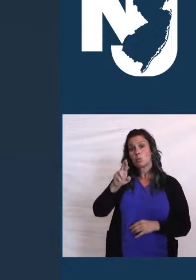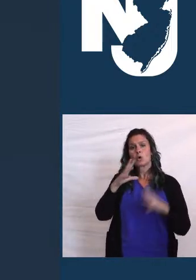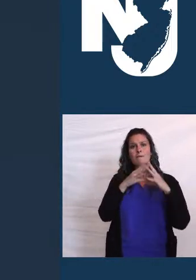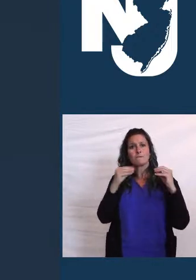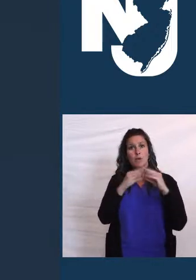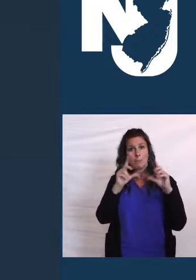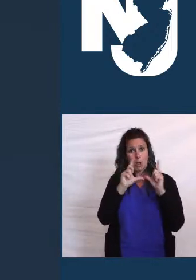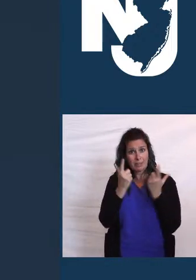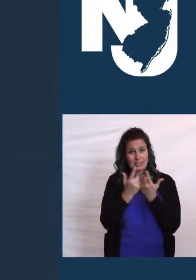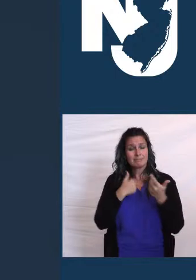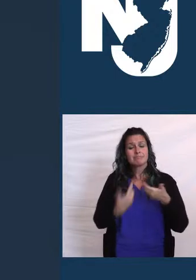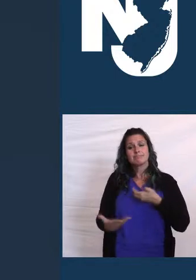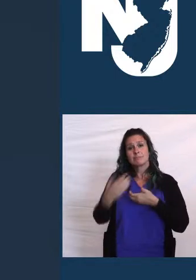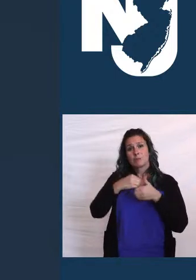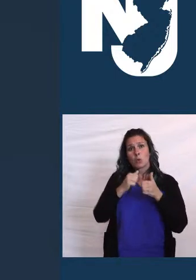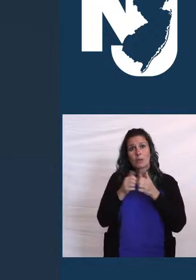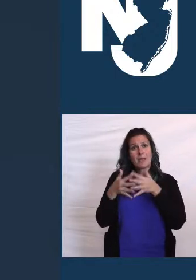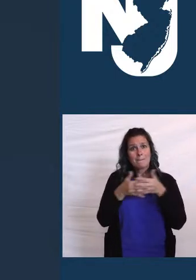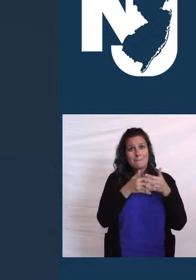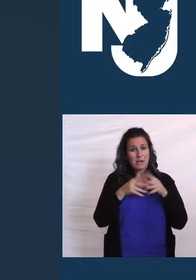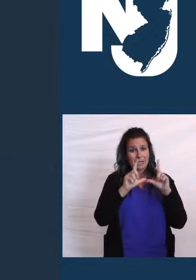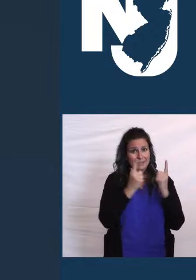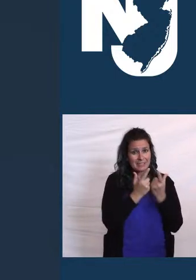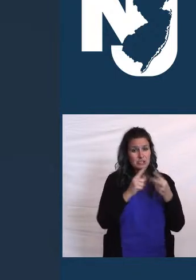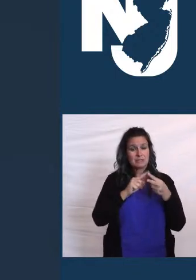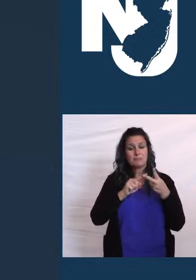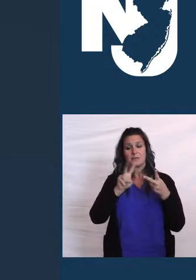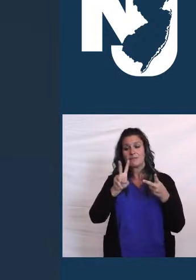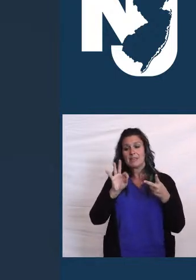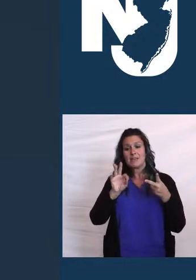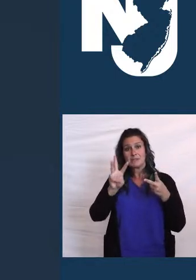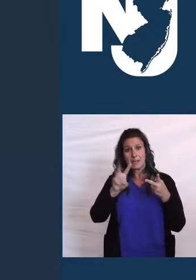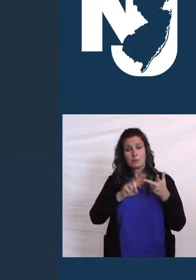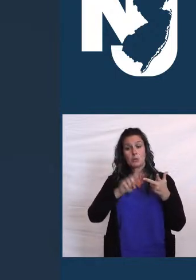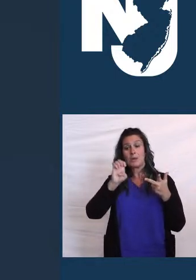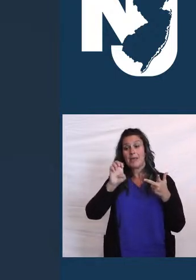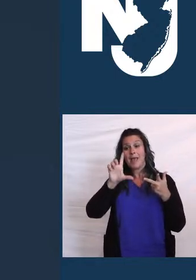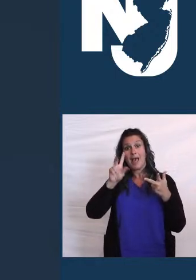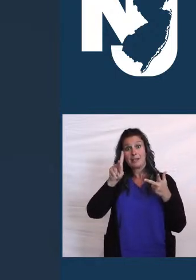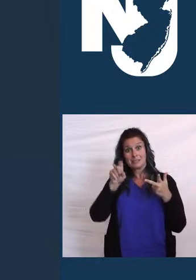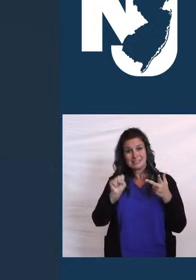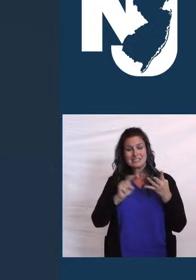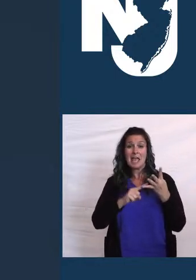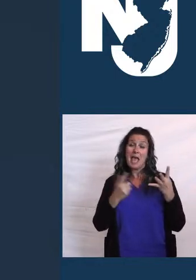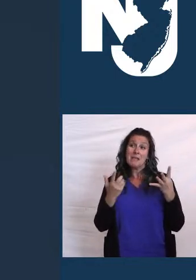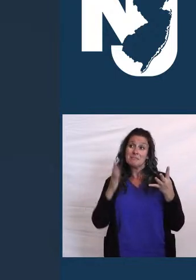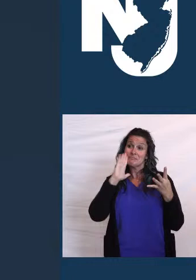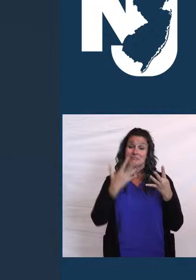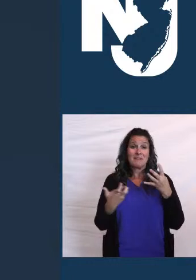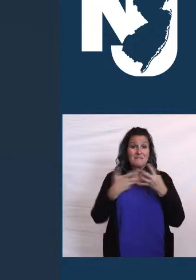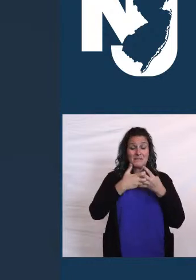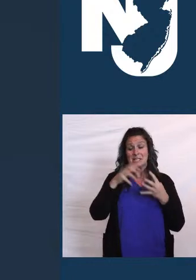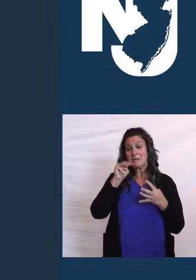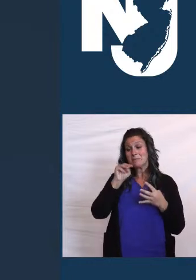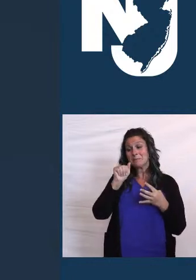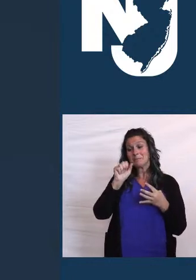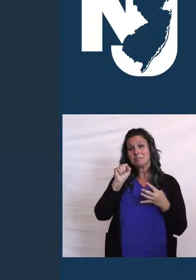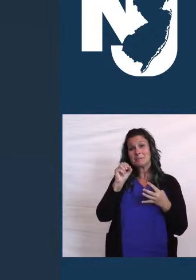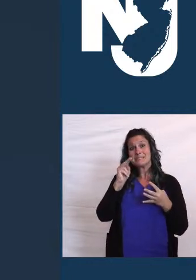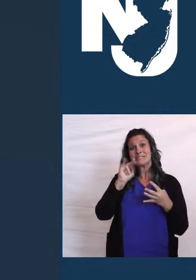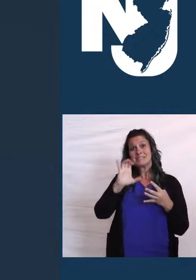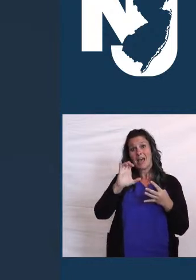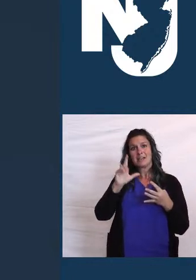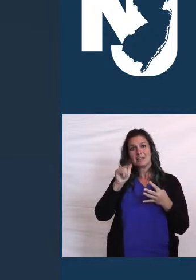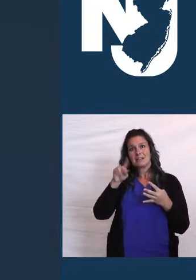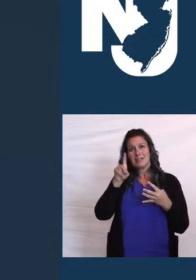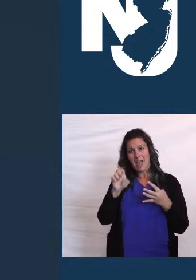of both the American Legion and VFW, the Elks, and fittingly, perhaps the Masonic Lodge, among many